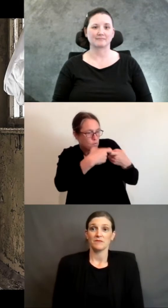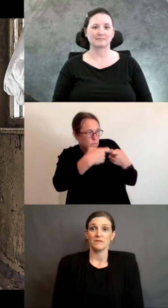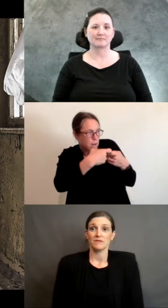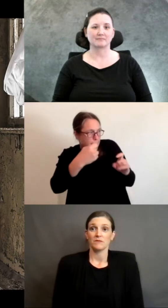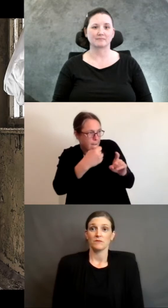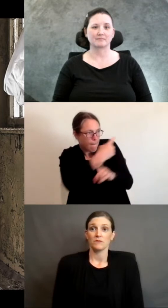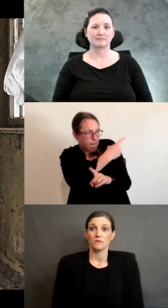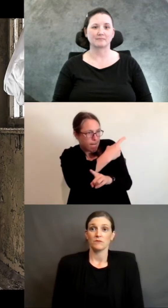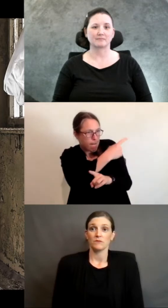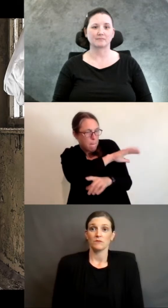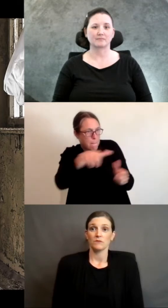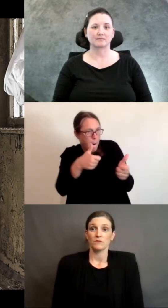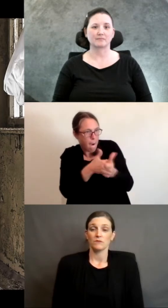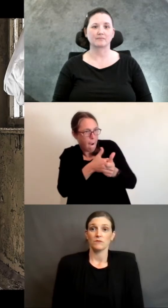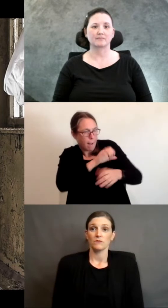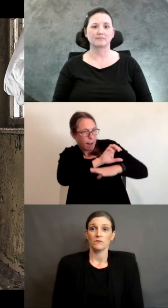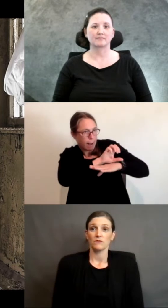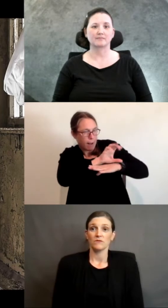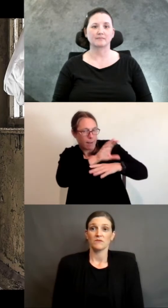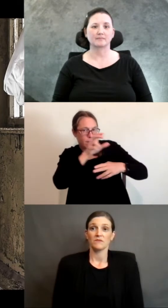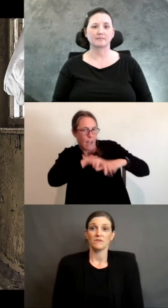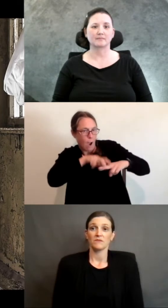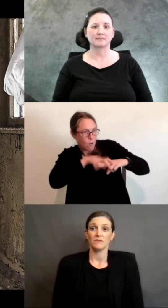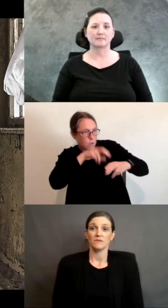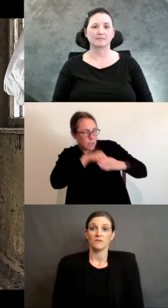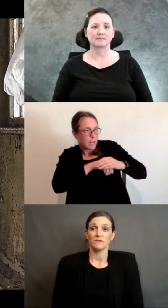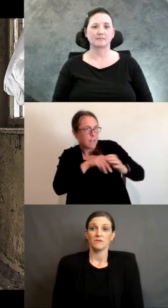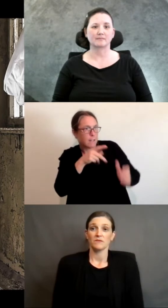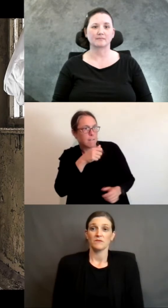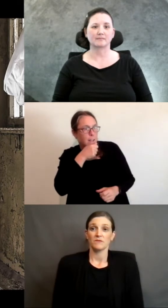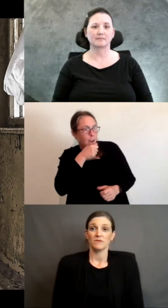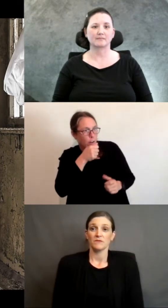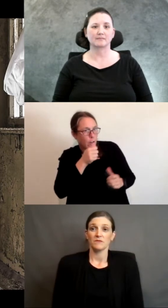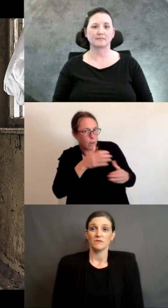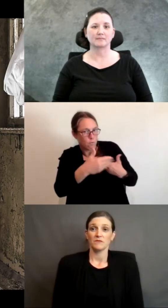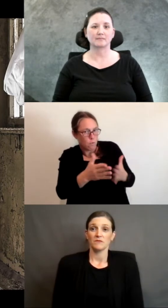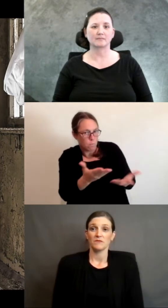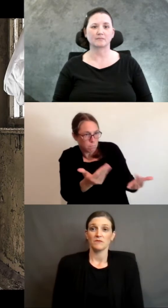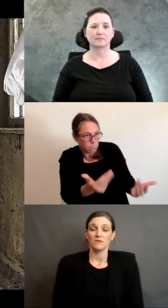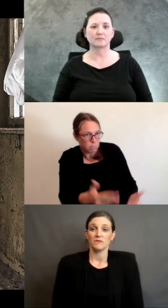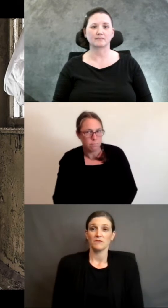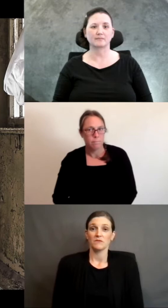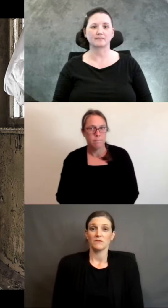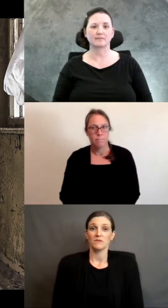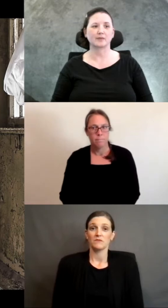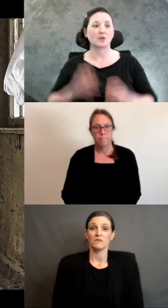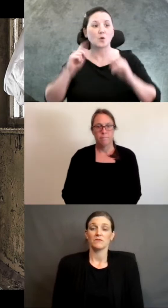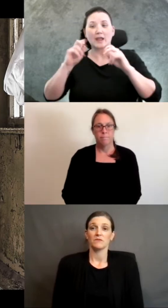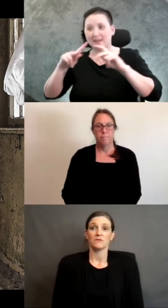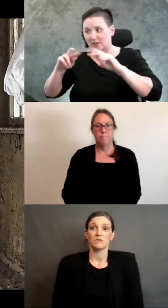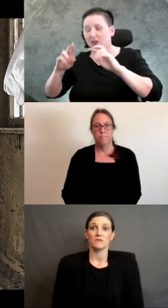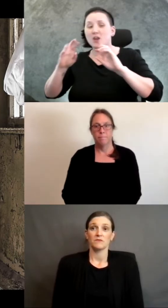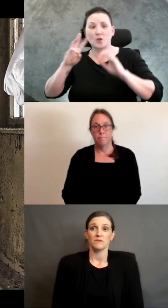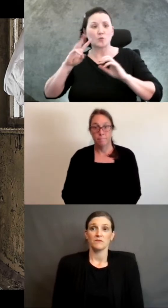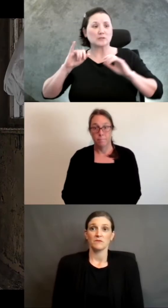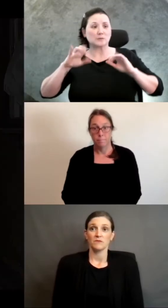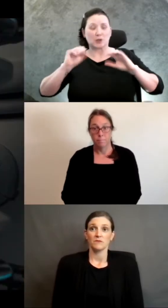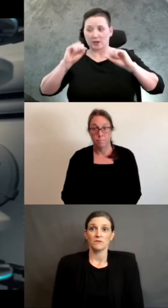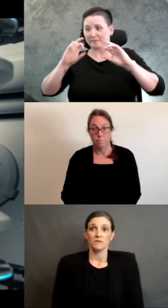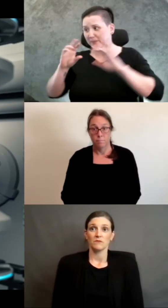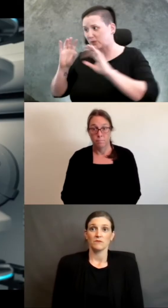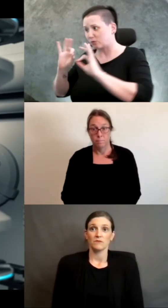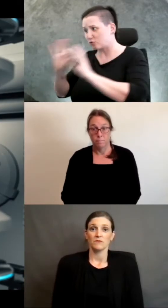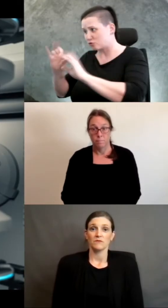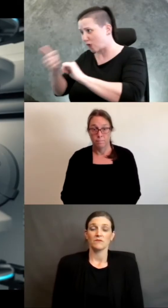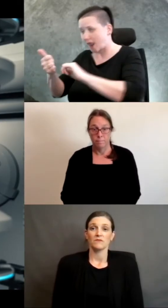room. Stay out here with Benitez and Leah and do that. You got it. Rest of you, ready?